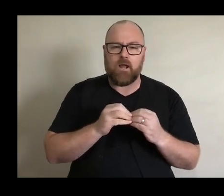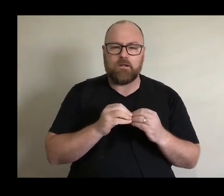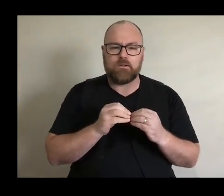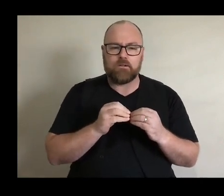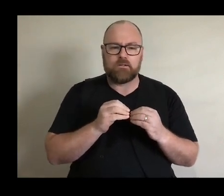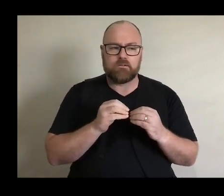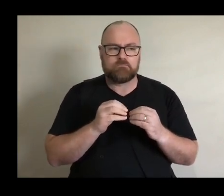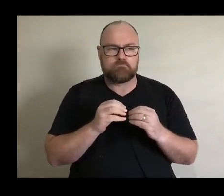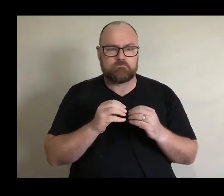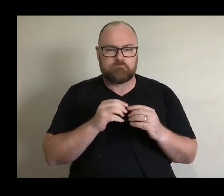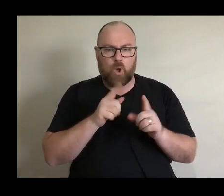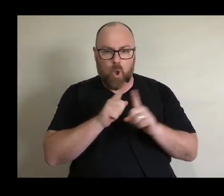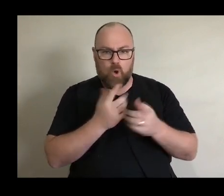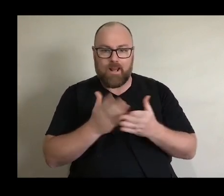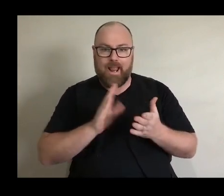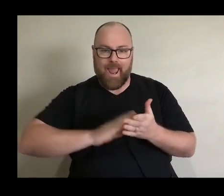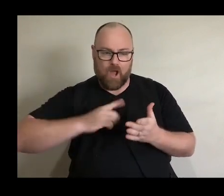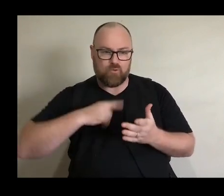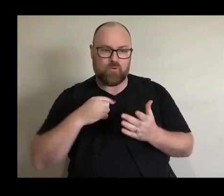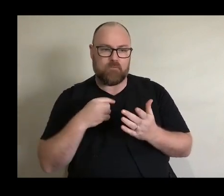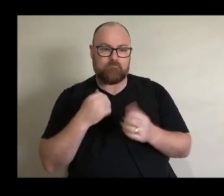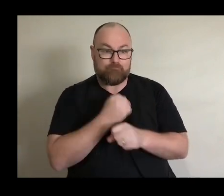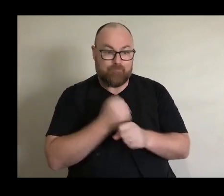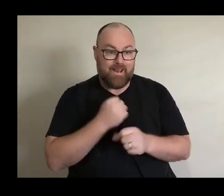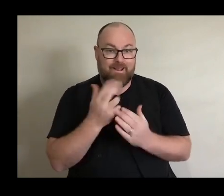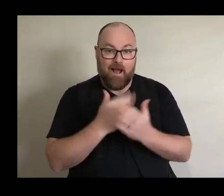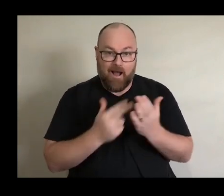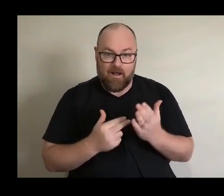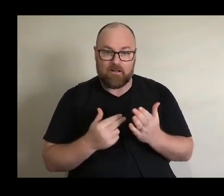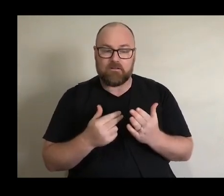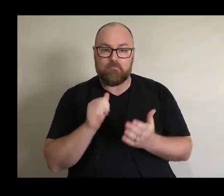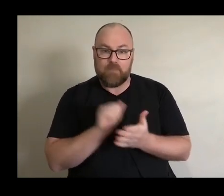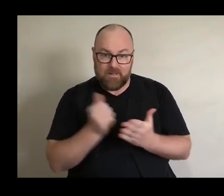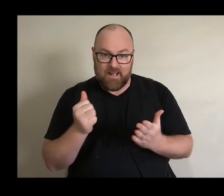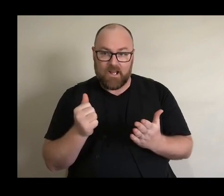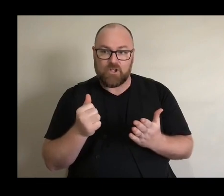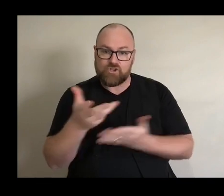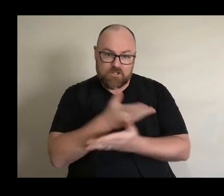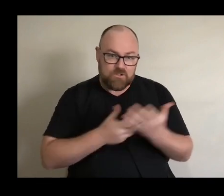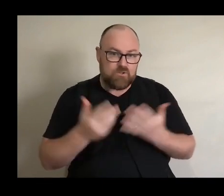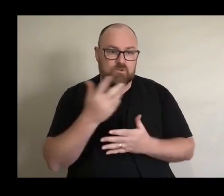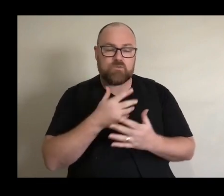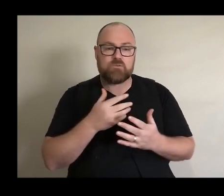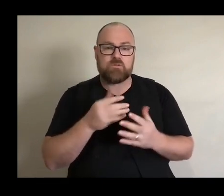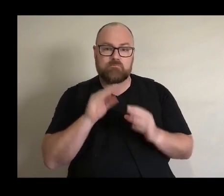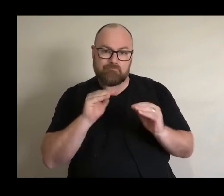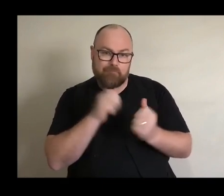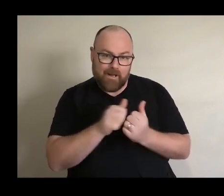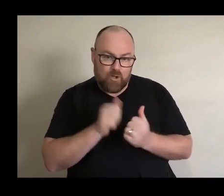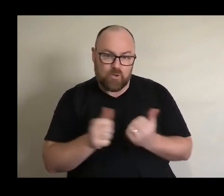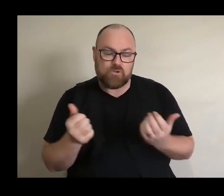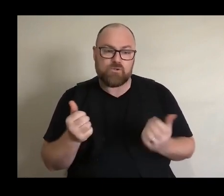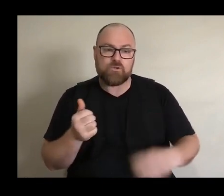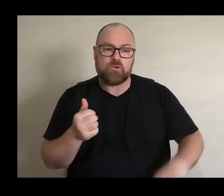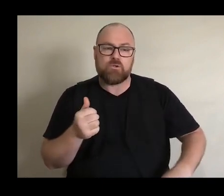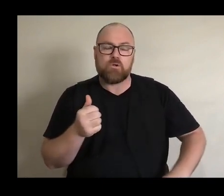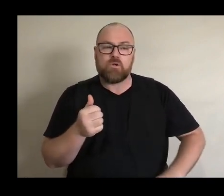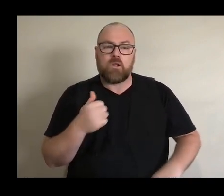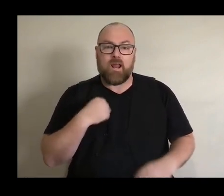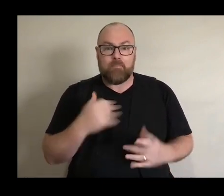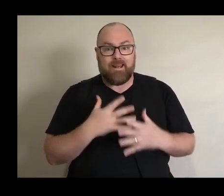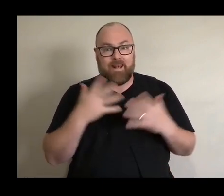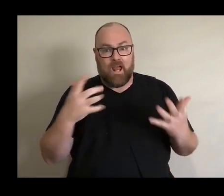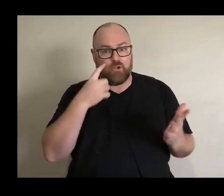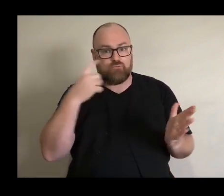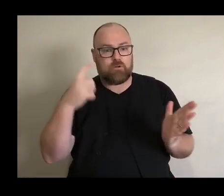employ art making and exhibitionary practices, publication, discourse, and pedagogy within what is largely